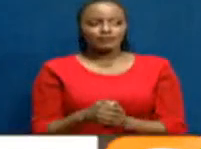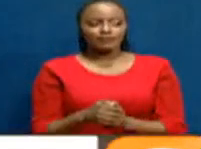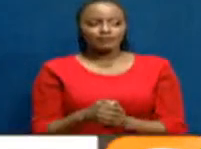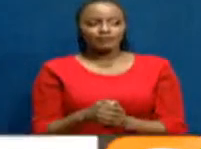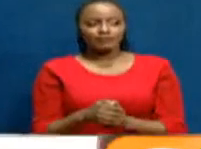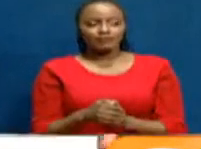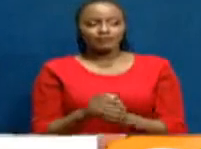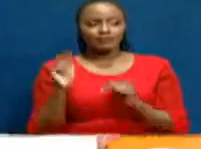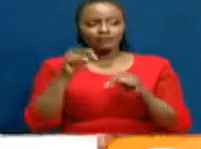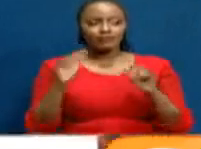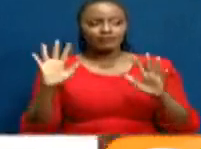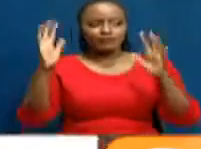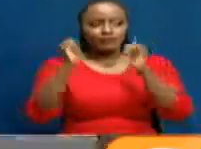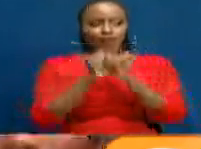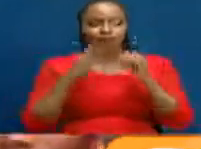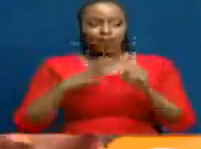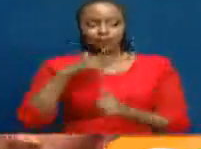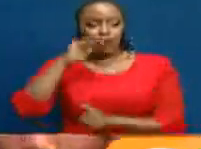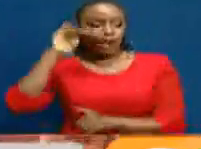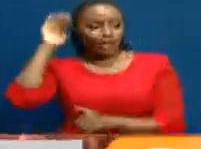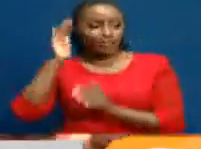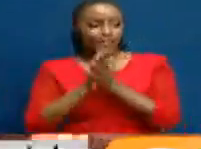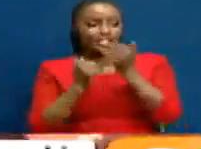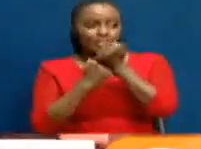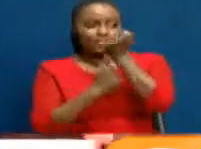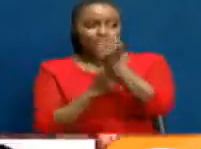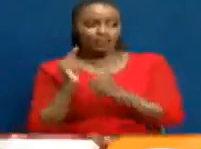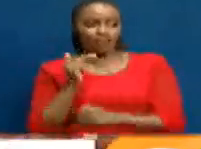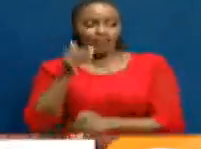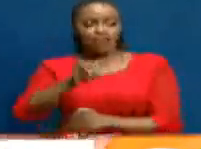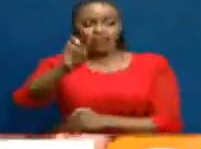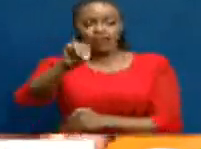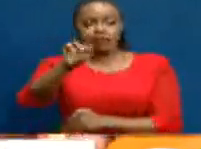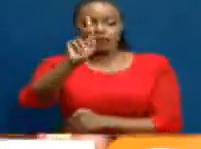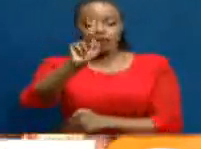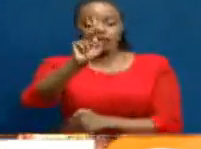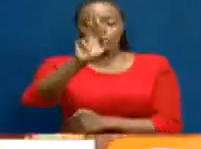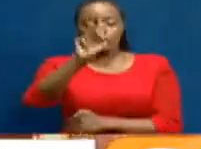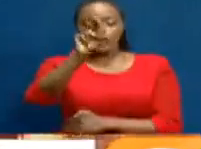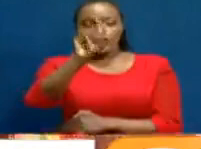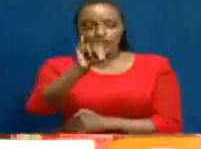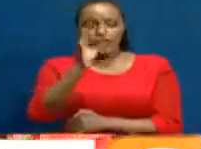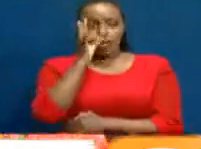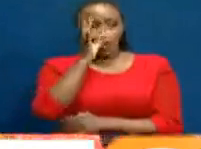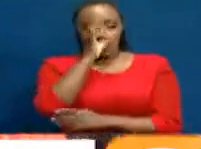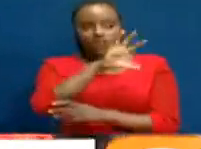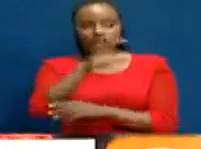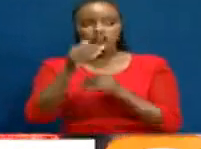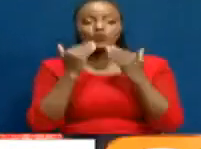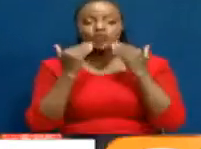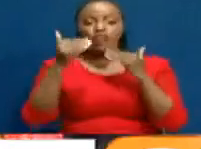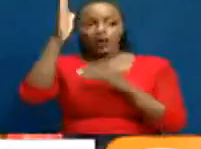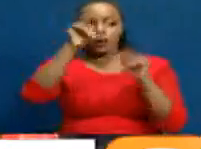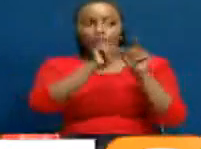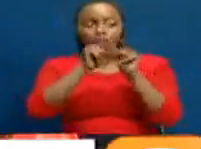We came to celebrate together with our listeners and our fans here at Mukurwe Ini, Nyeri County, and to thank God